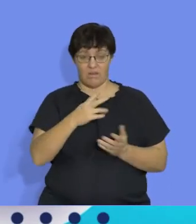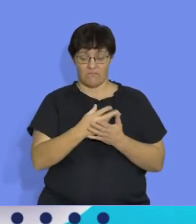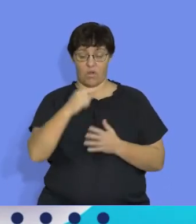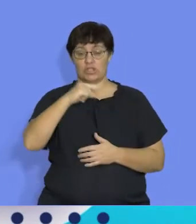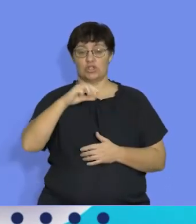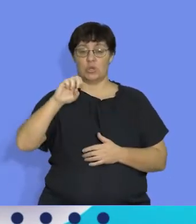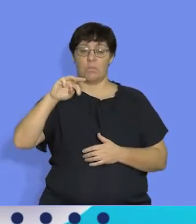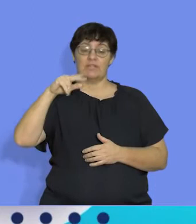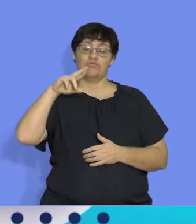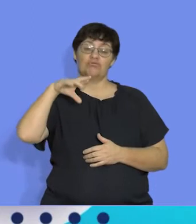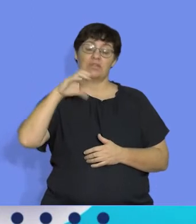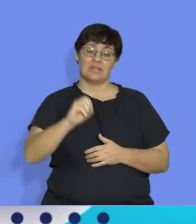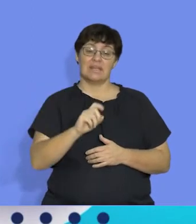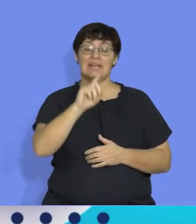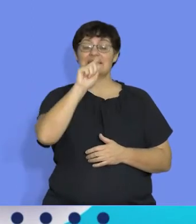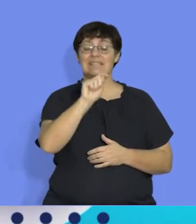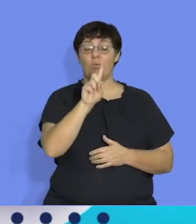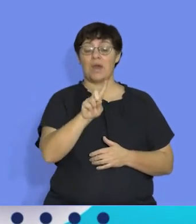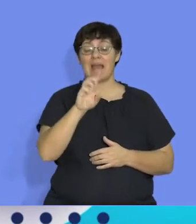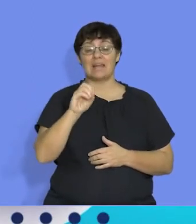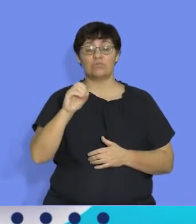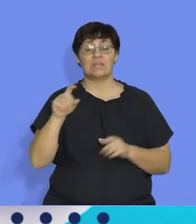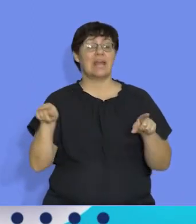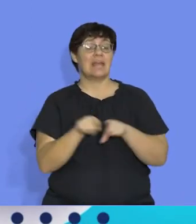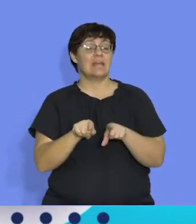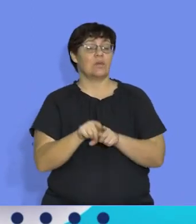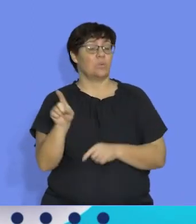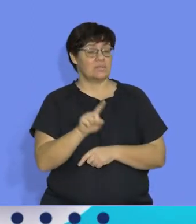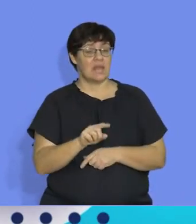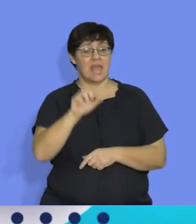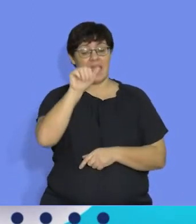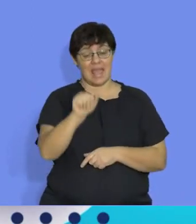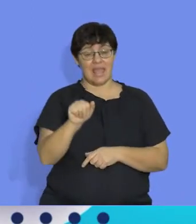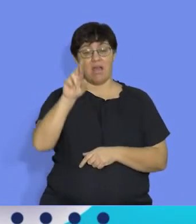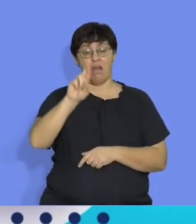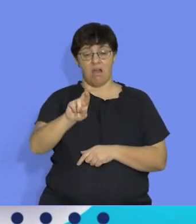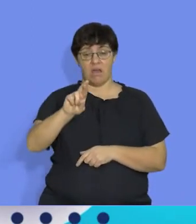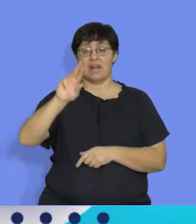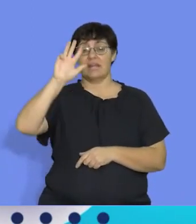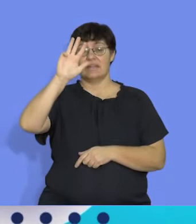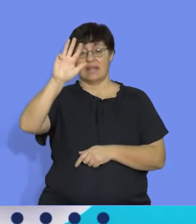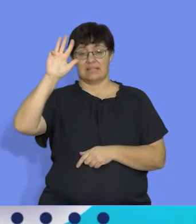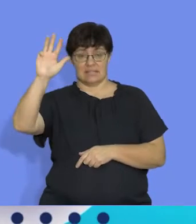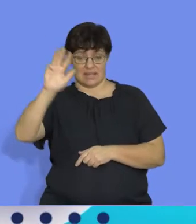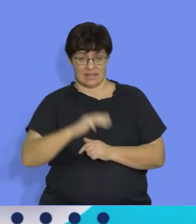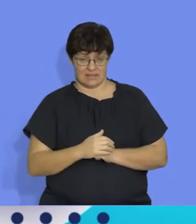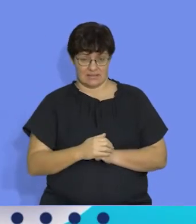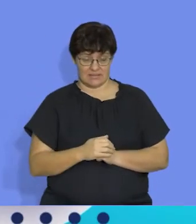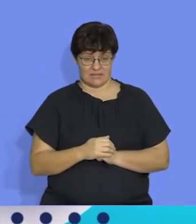for a geometric sequence, T100 would be equal to AR to the power